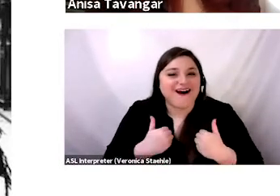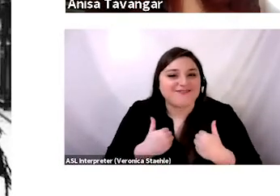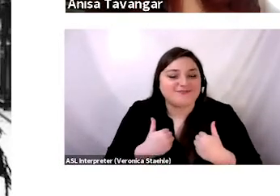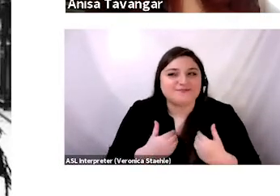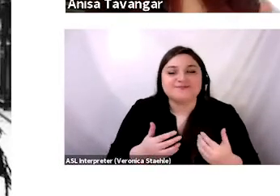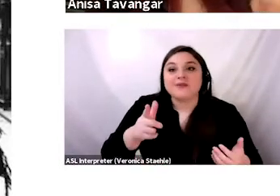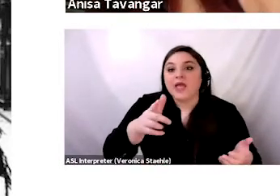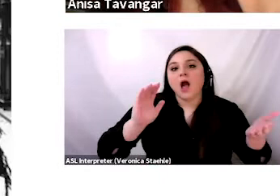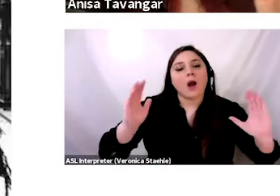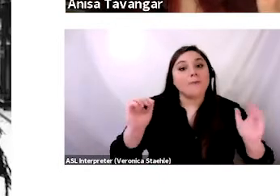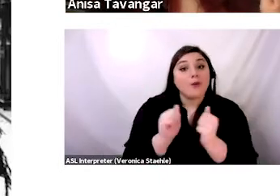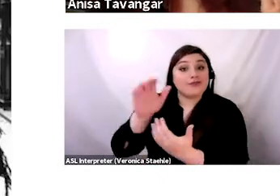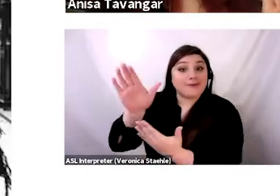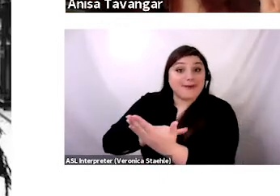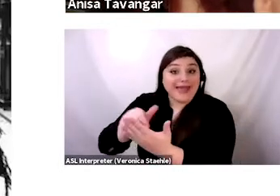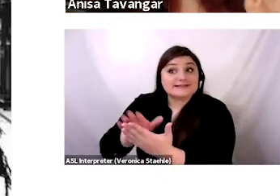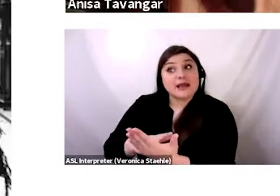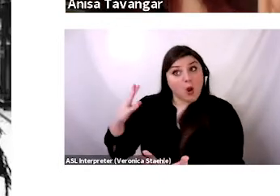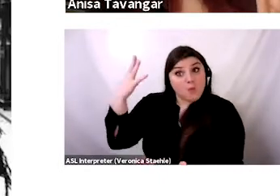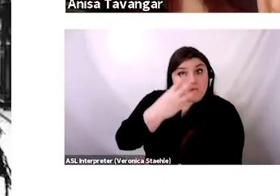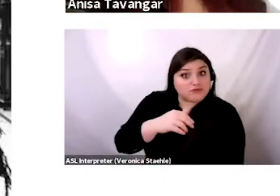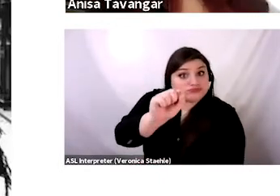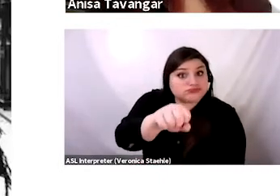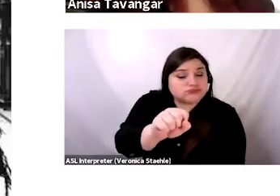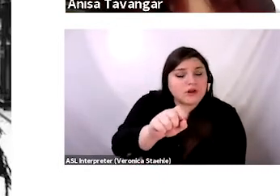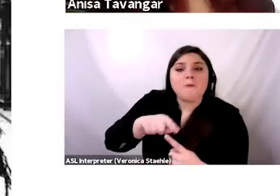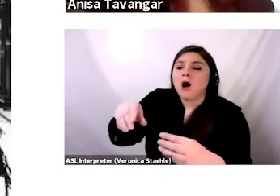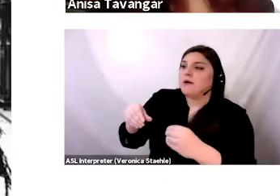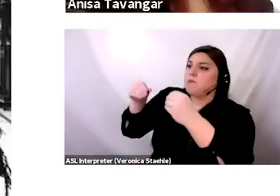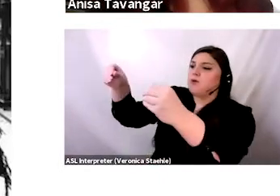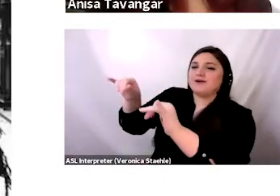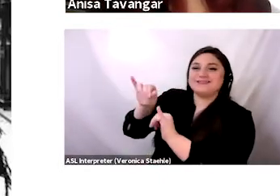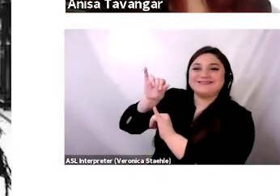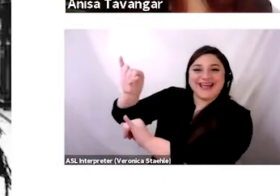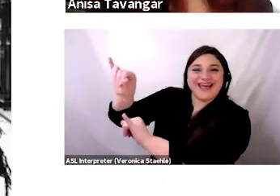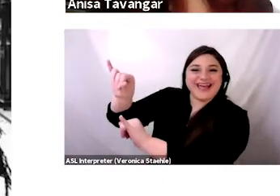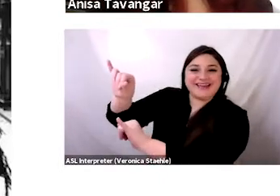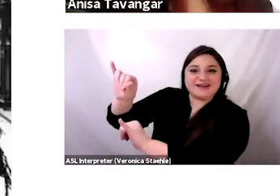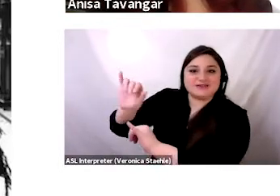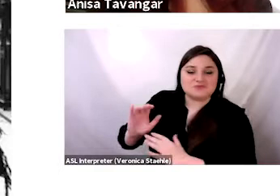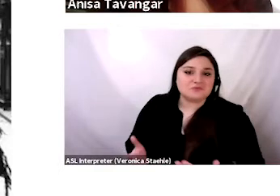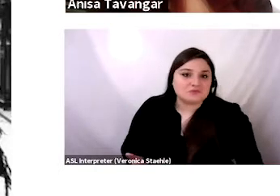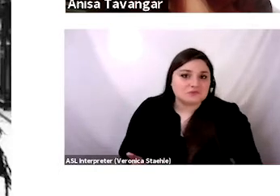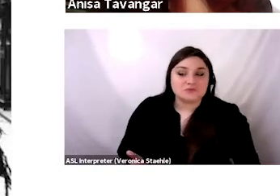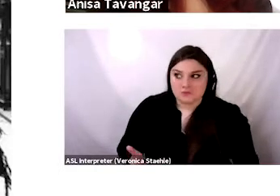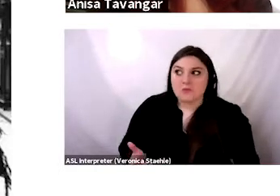beautiful painting to express this, it might stay still as a singular object. And I think that's really powerful. And I think we